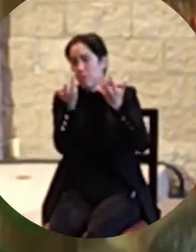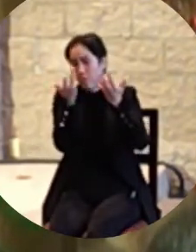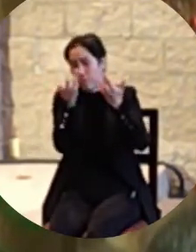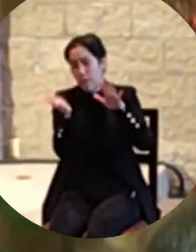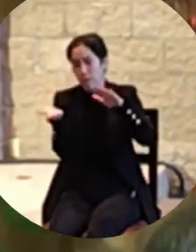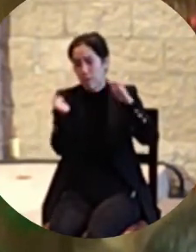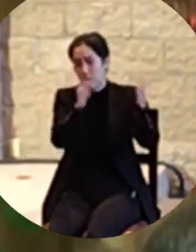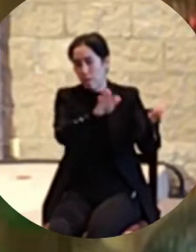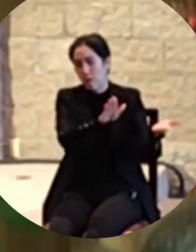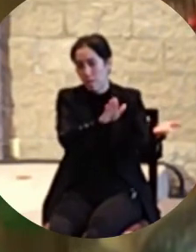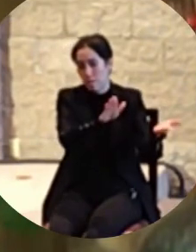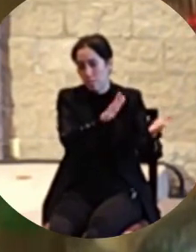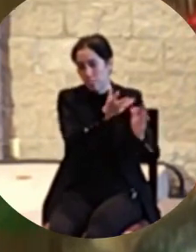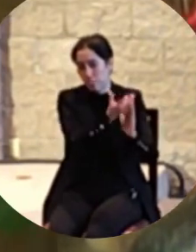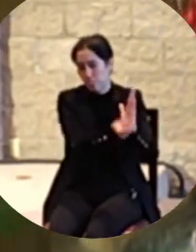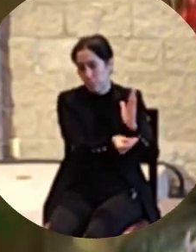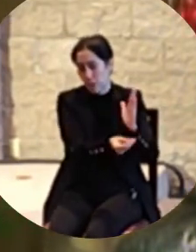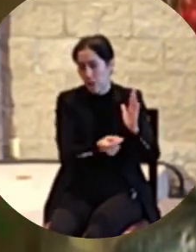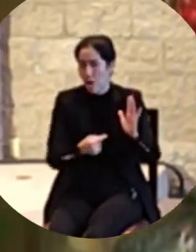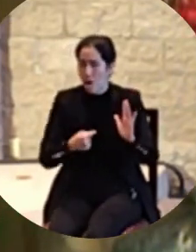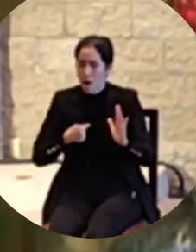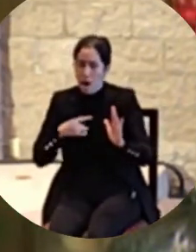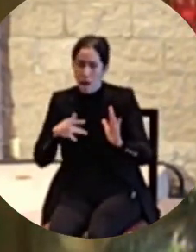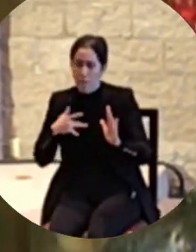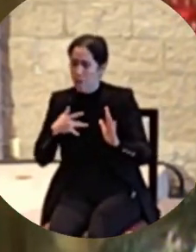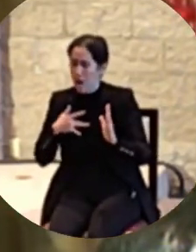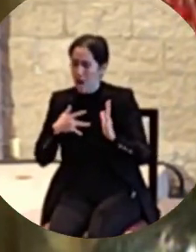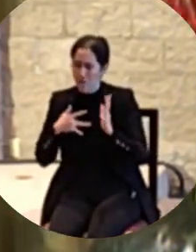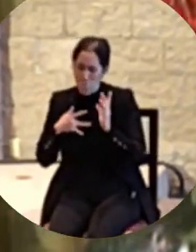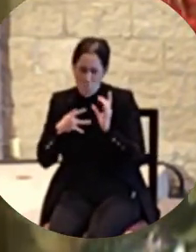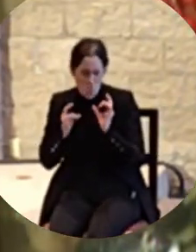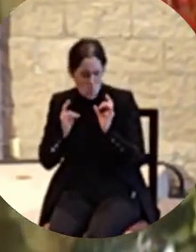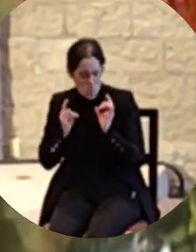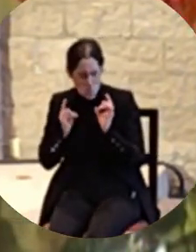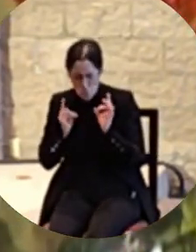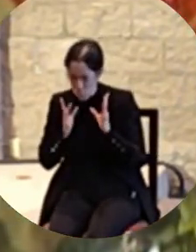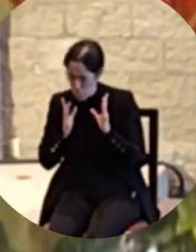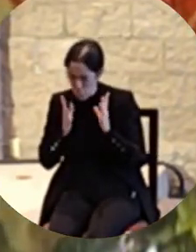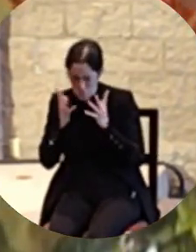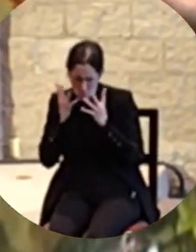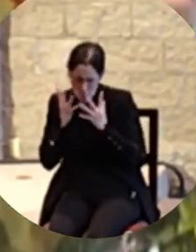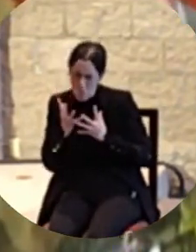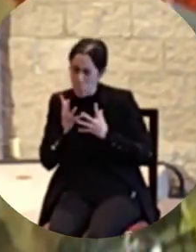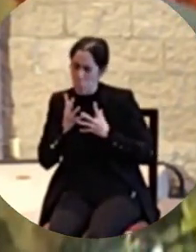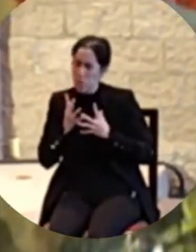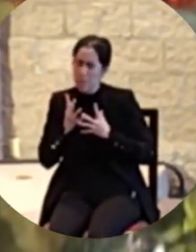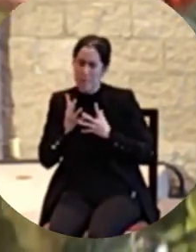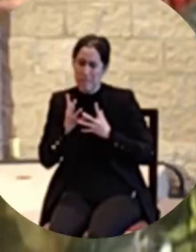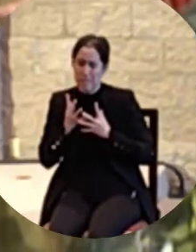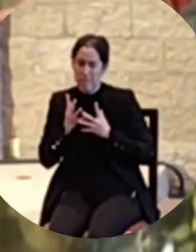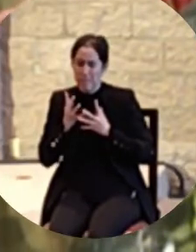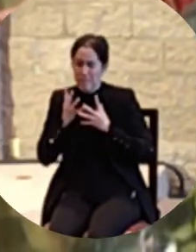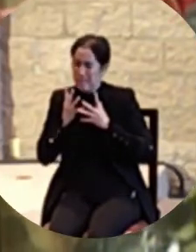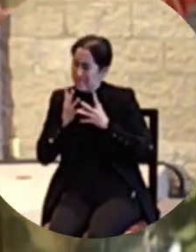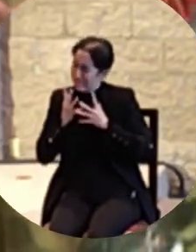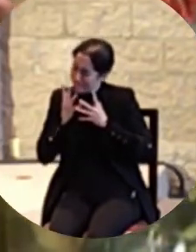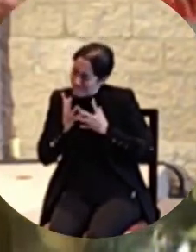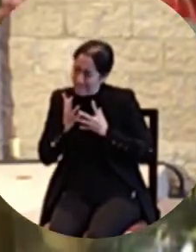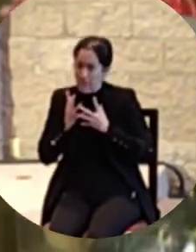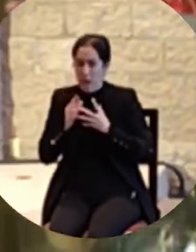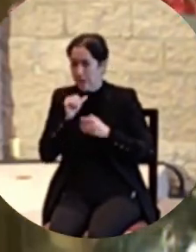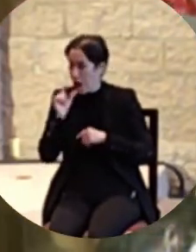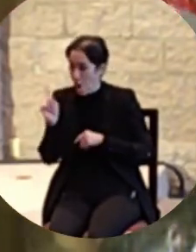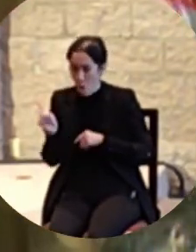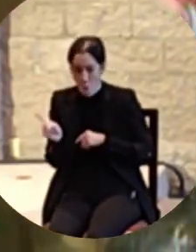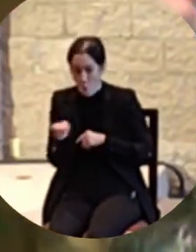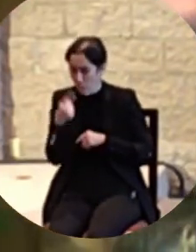I was so sad. I was so sad. Not just about the death of Gregory. I'm